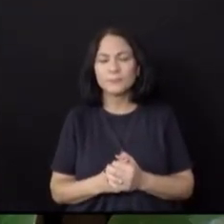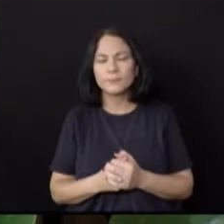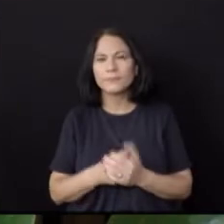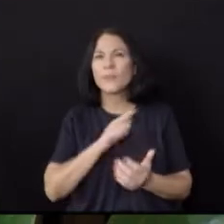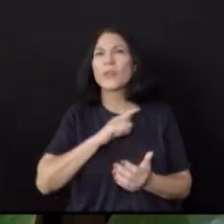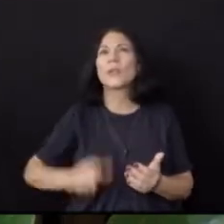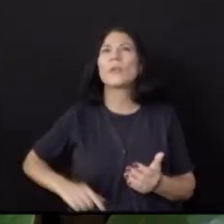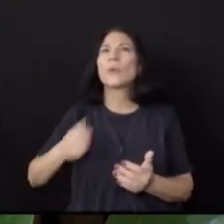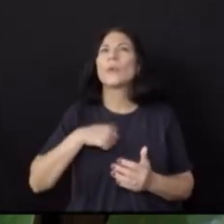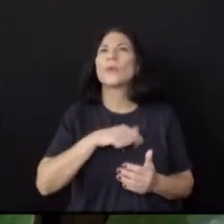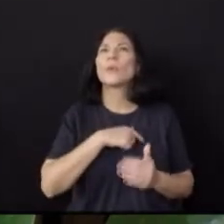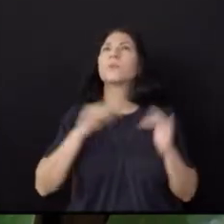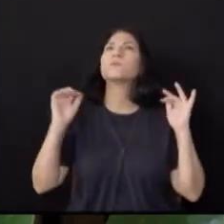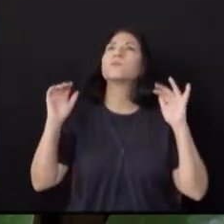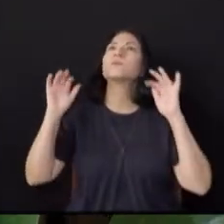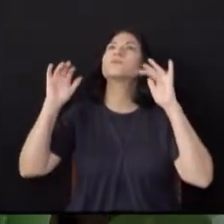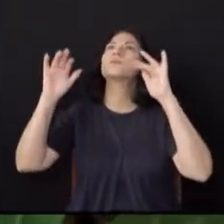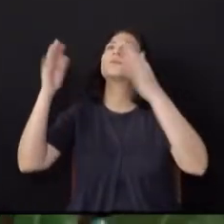Lord, we come to you now,